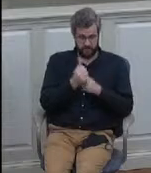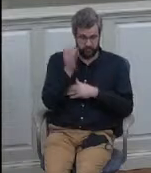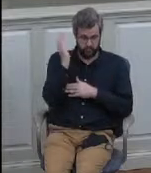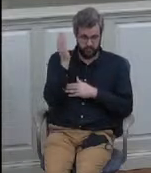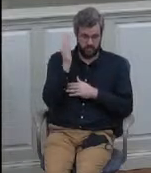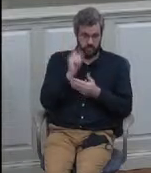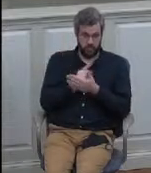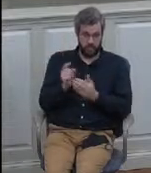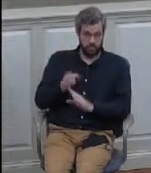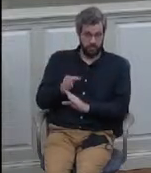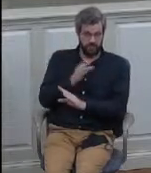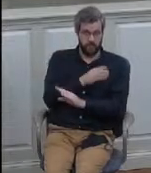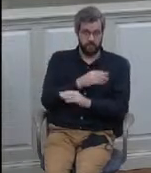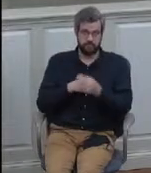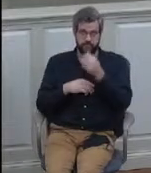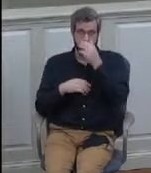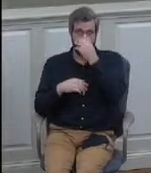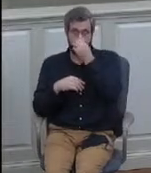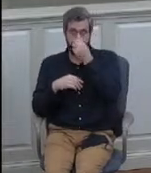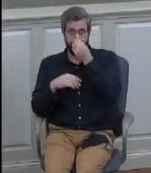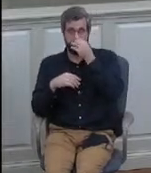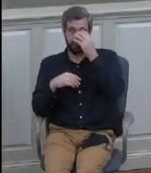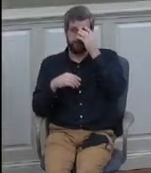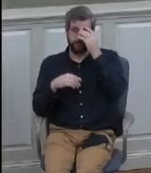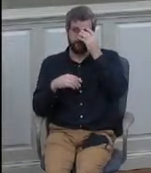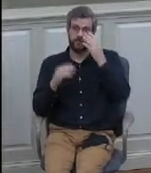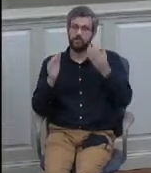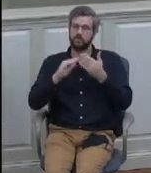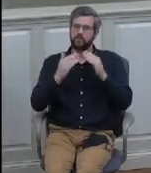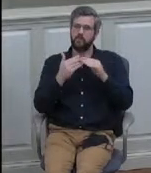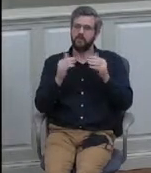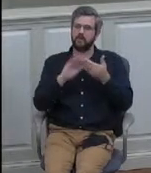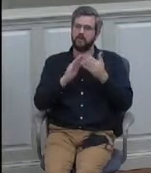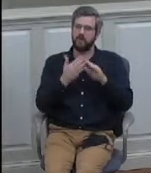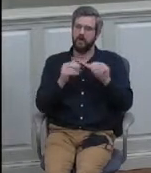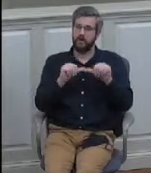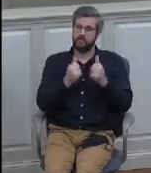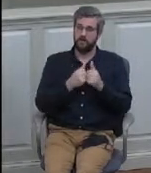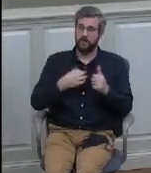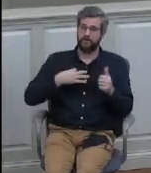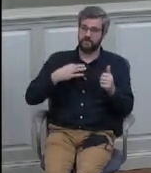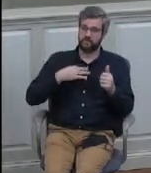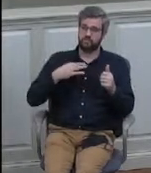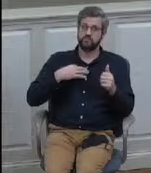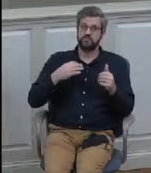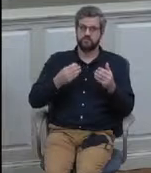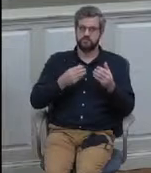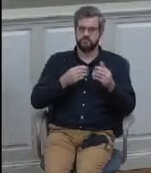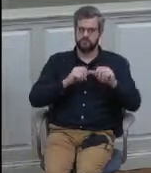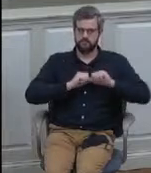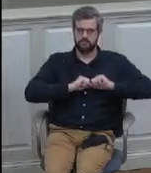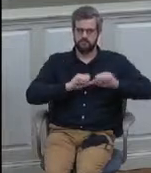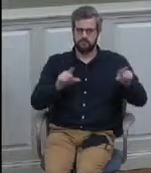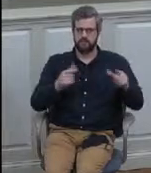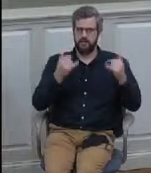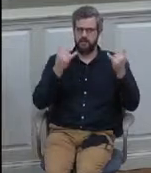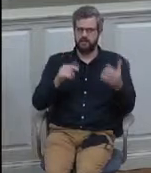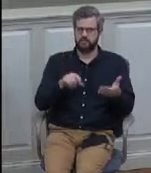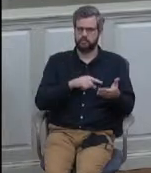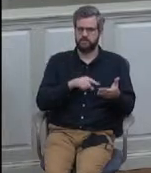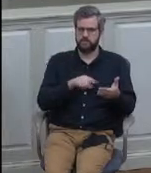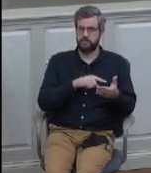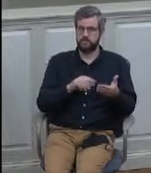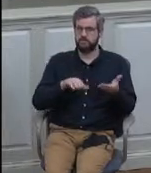the week before. The community agency applications will go out this week. The deadline